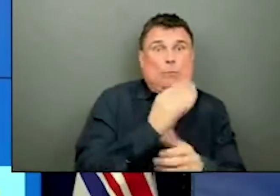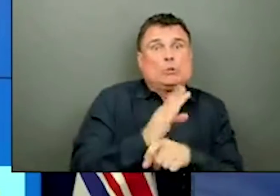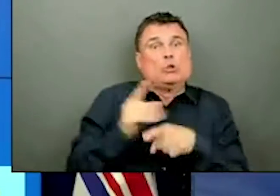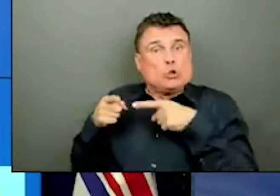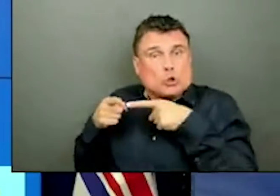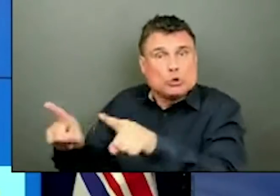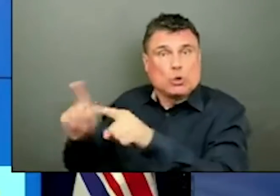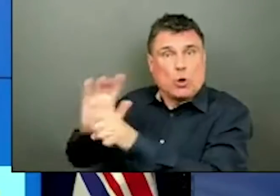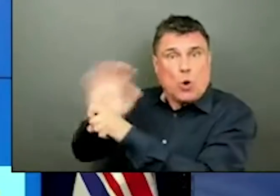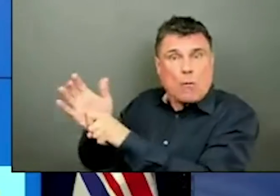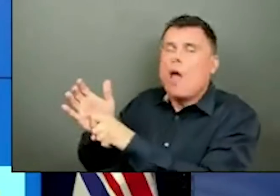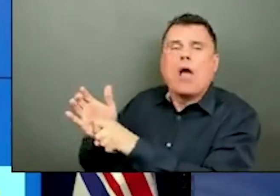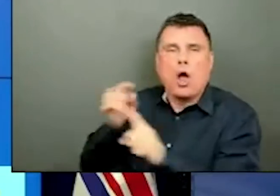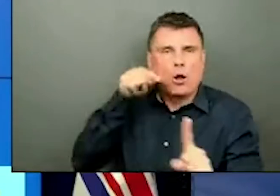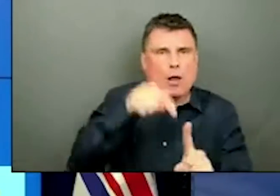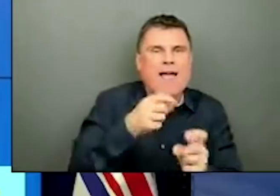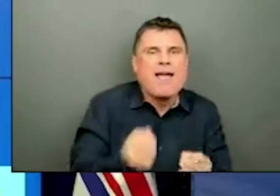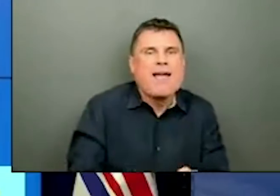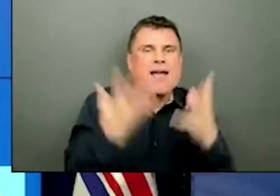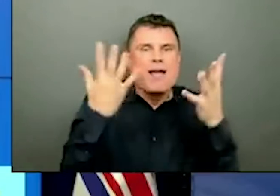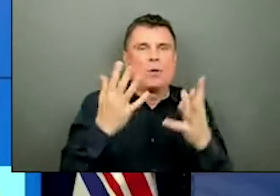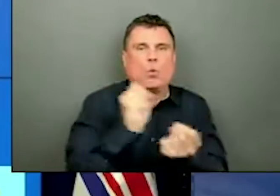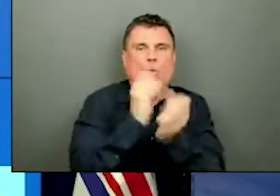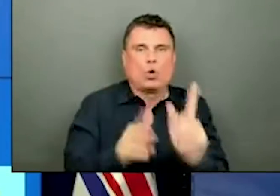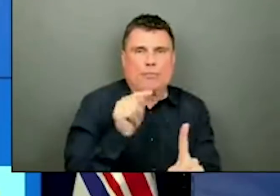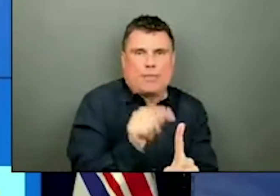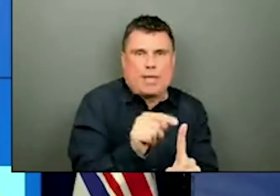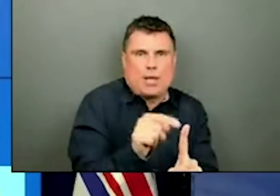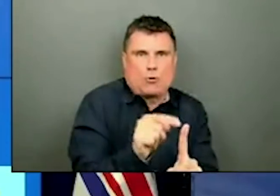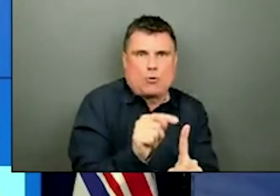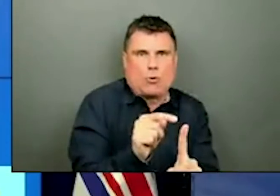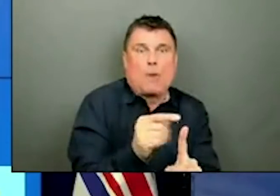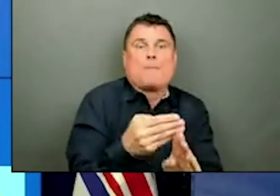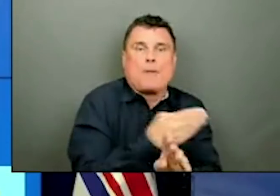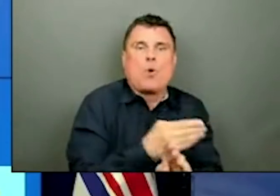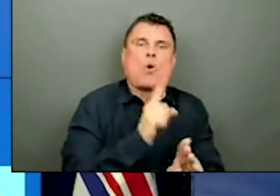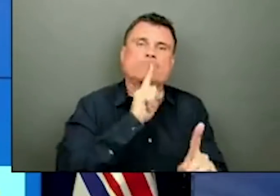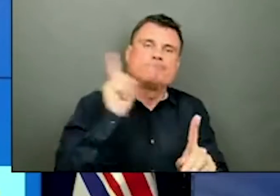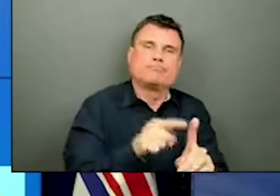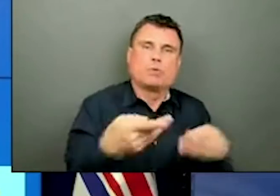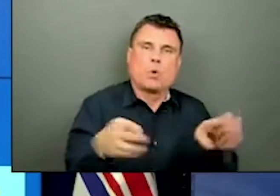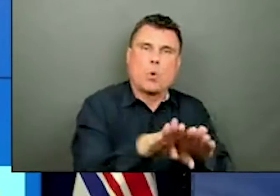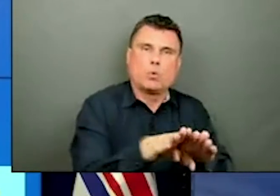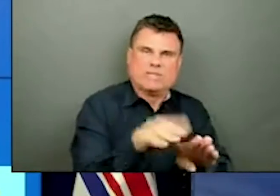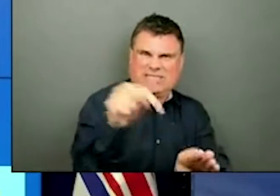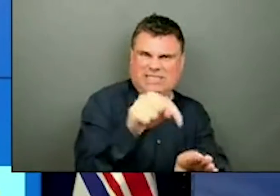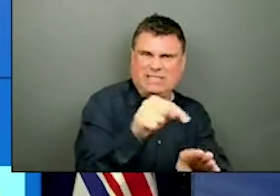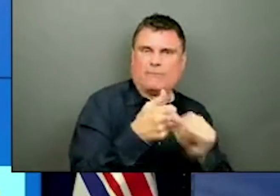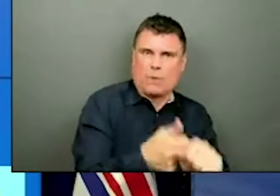the closures. Next, we'll go to Richard Zessman from Global. Go ahead, Richard.